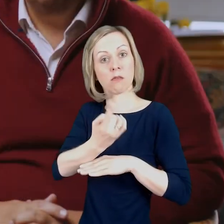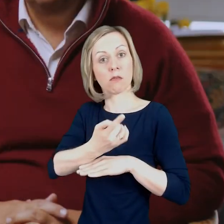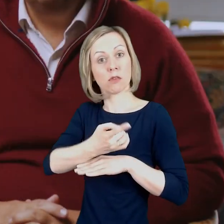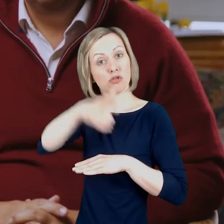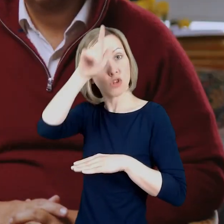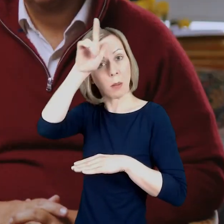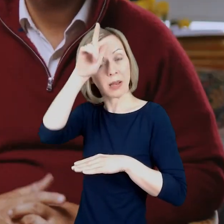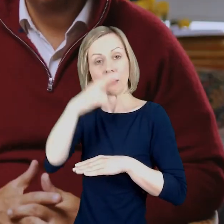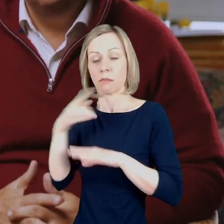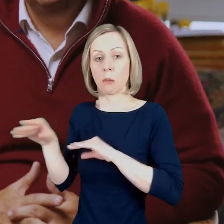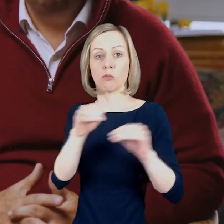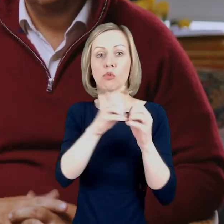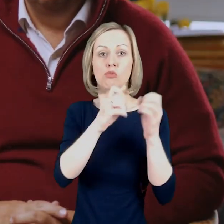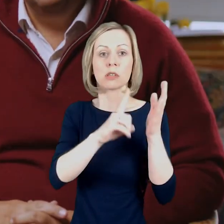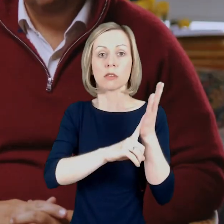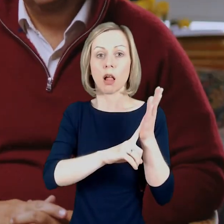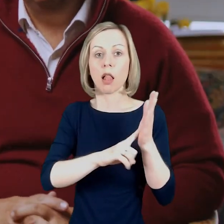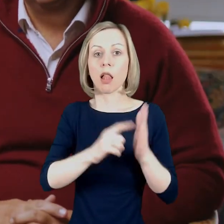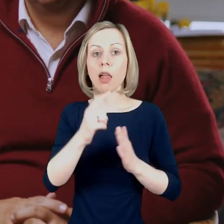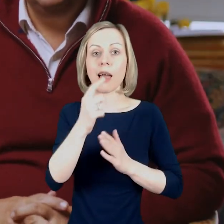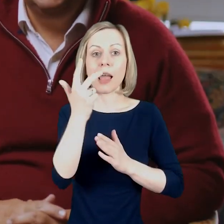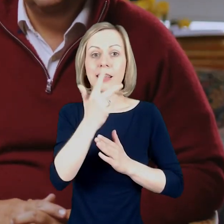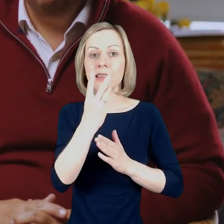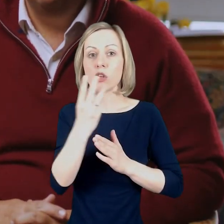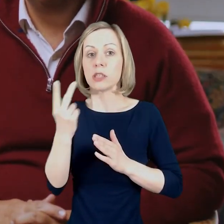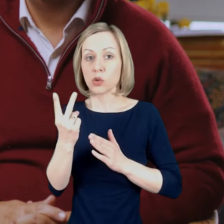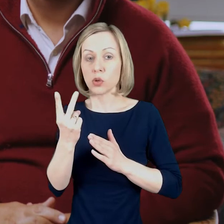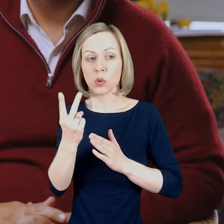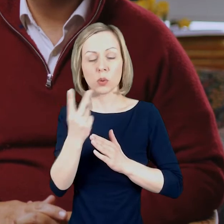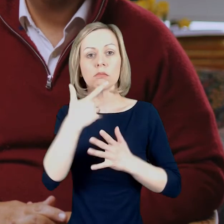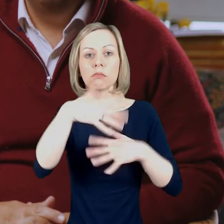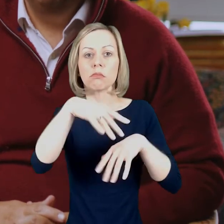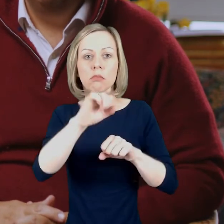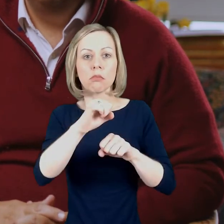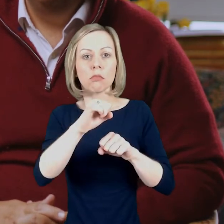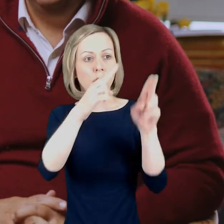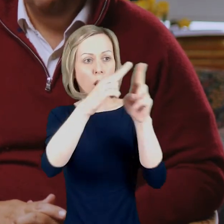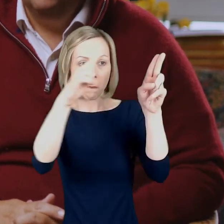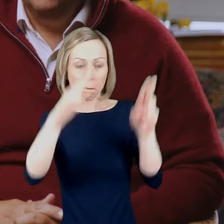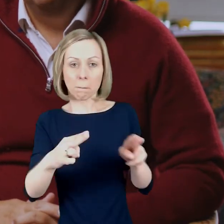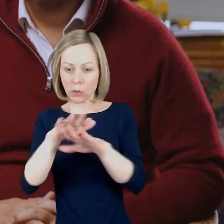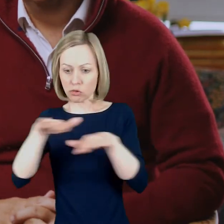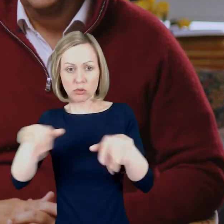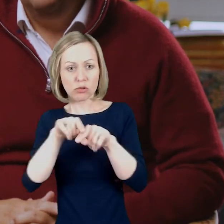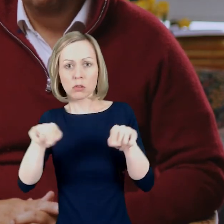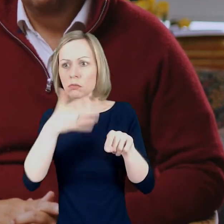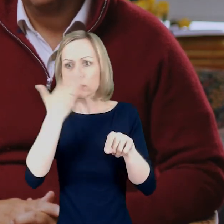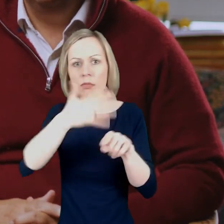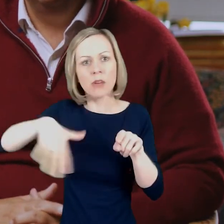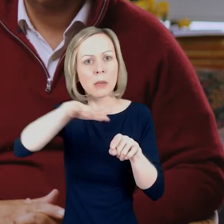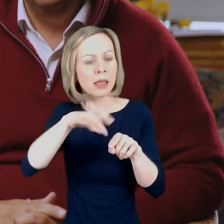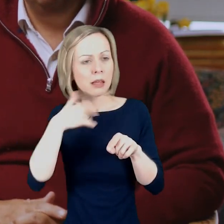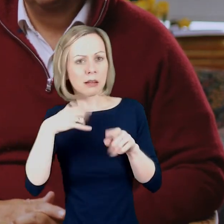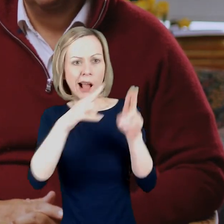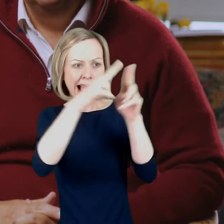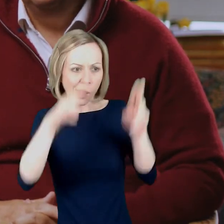and had started an orphanage because he'd seen the need for children to be educated and housed who had